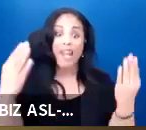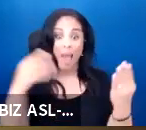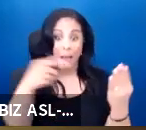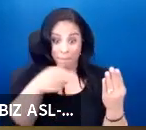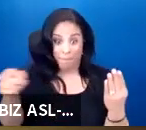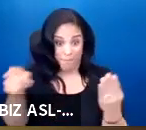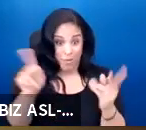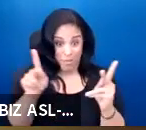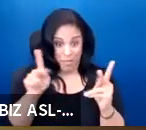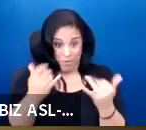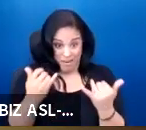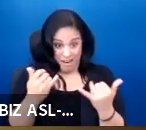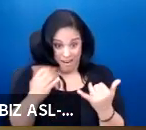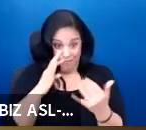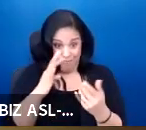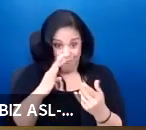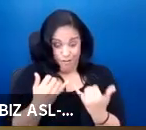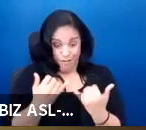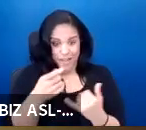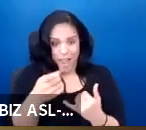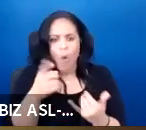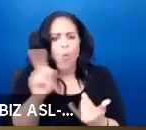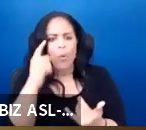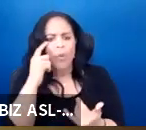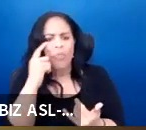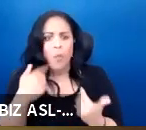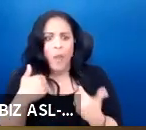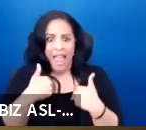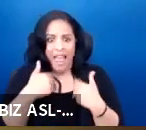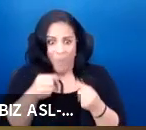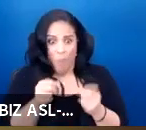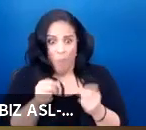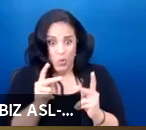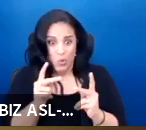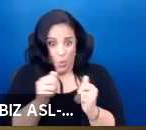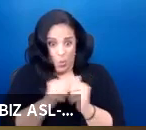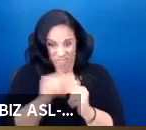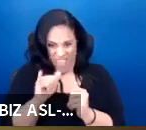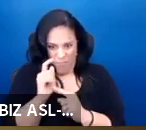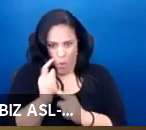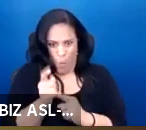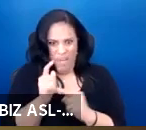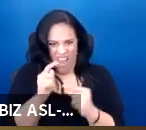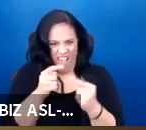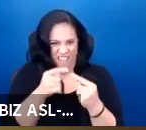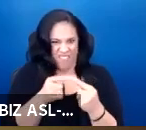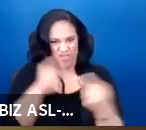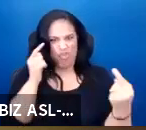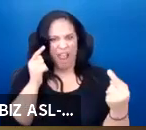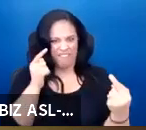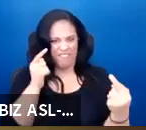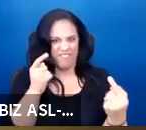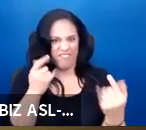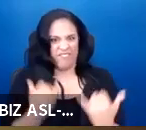have some opportunities in this moment of kind of strife. And also,